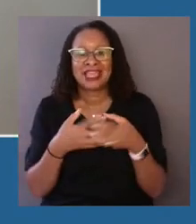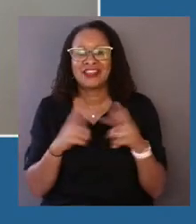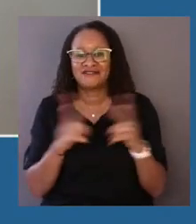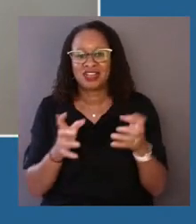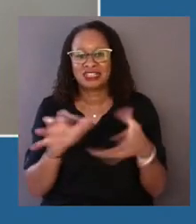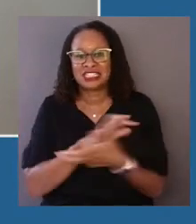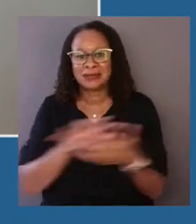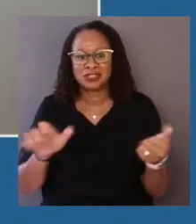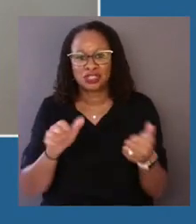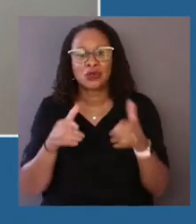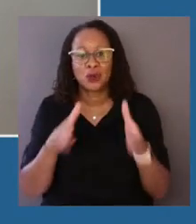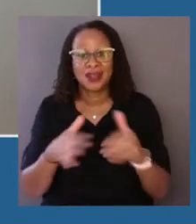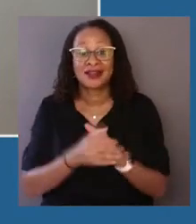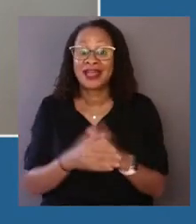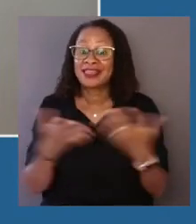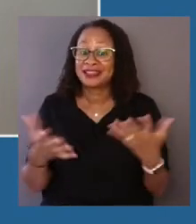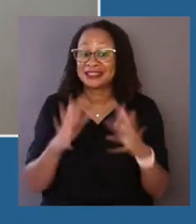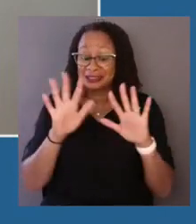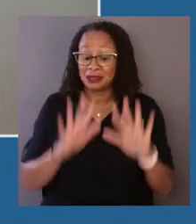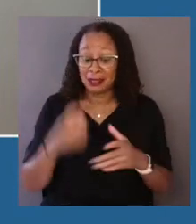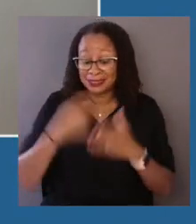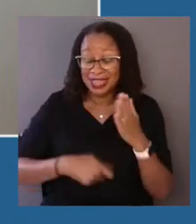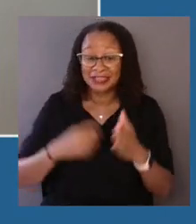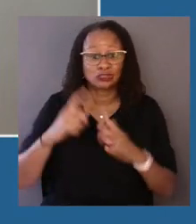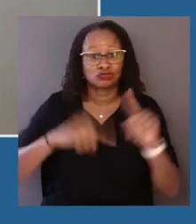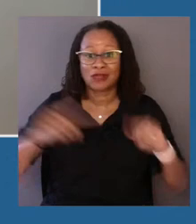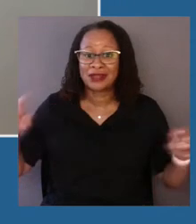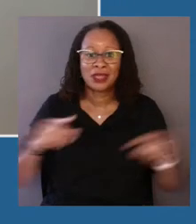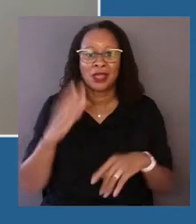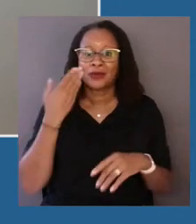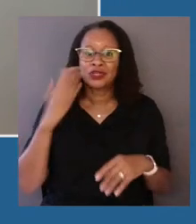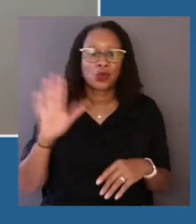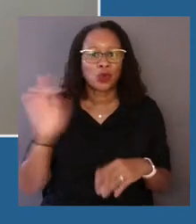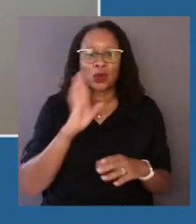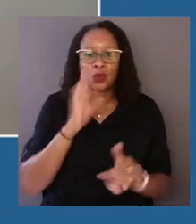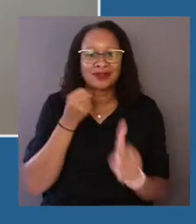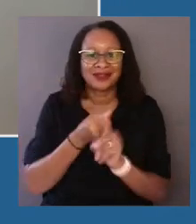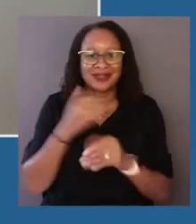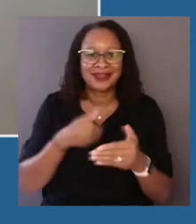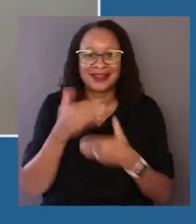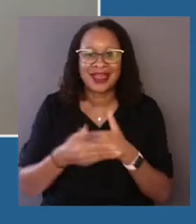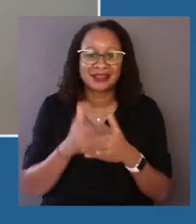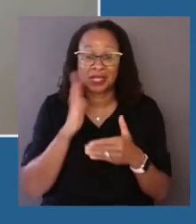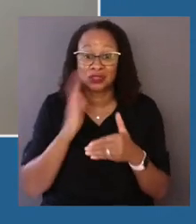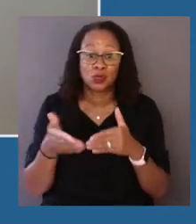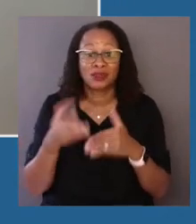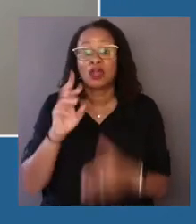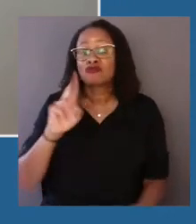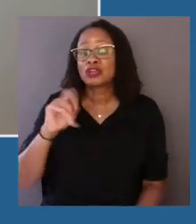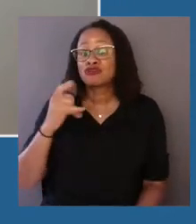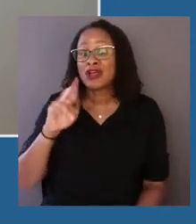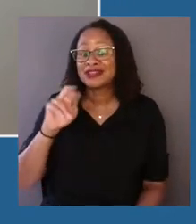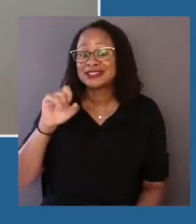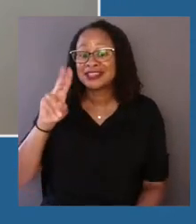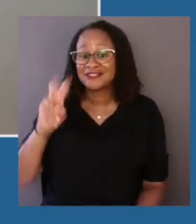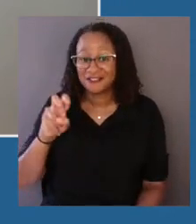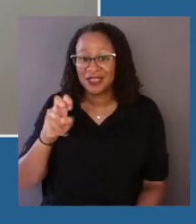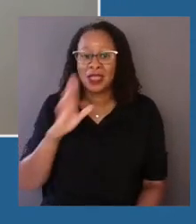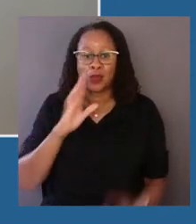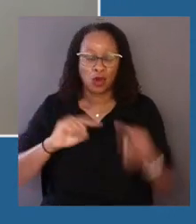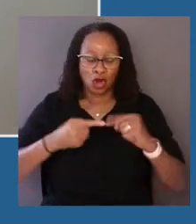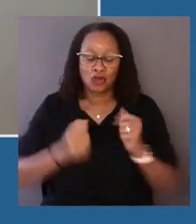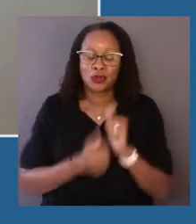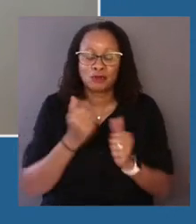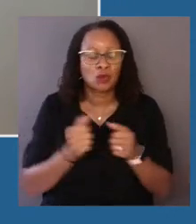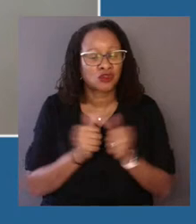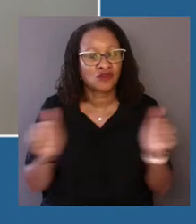is a climate tax that's random. We don't know where it's going to hit next. It's regressive, certainly, in harming our most vulnerable neighbors, and